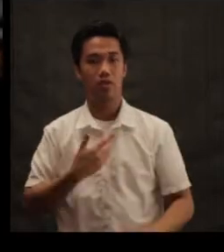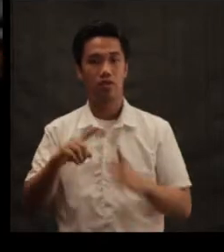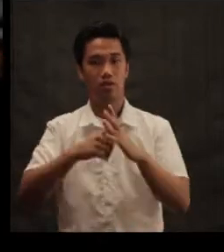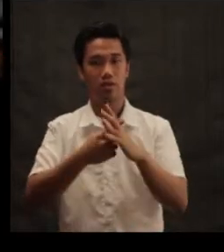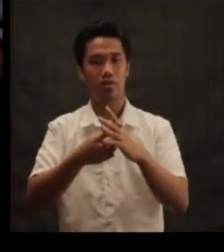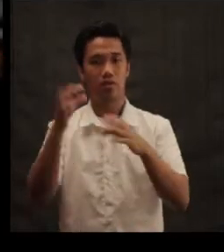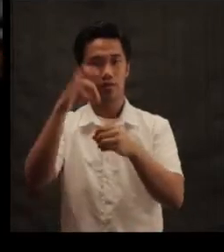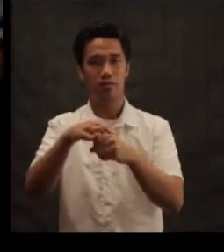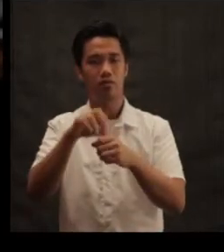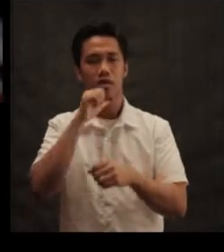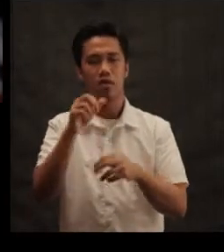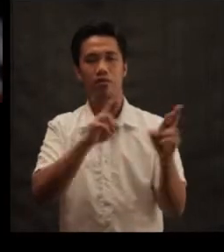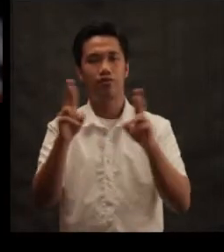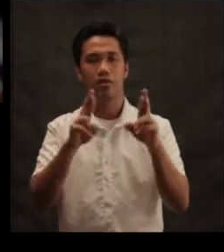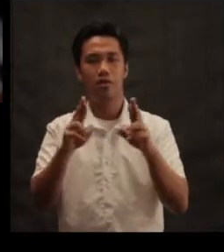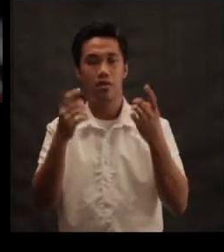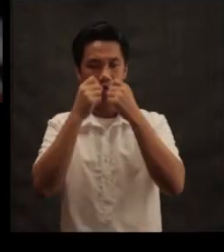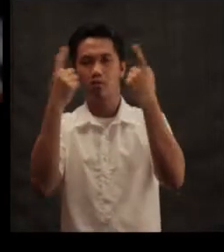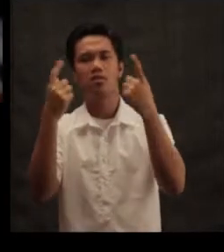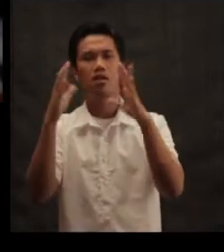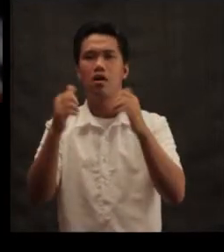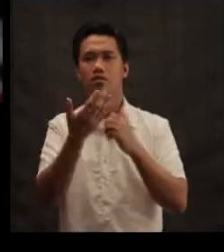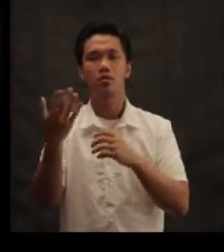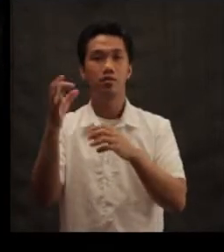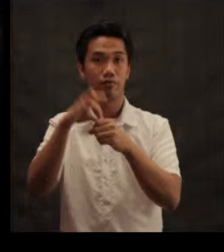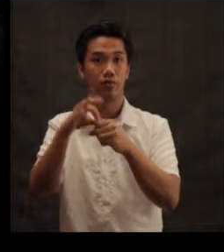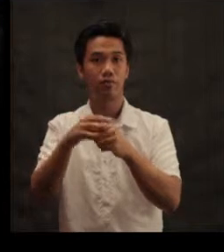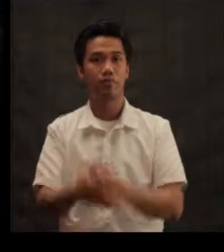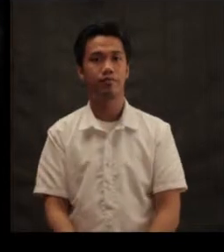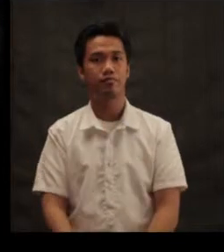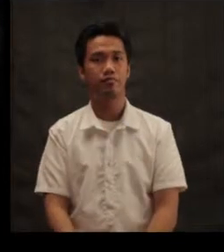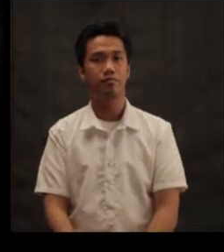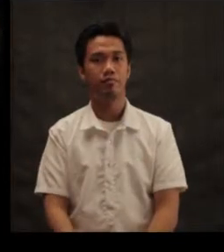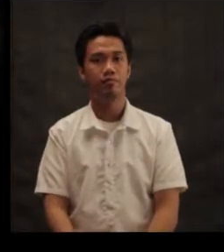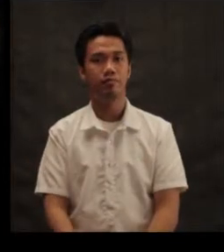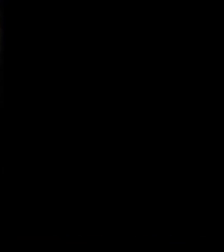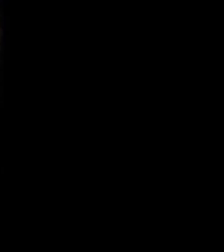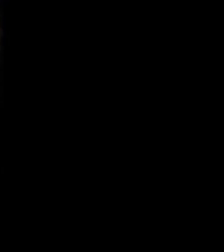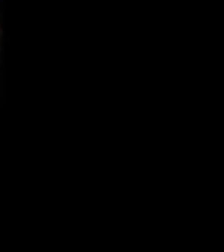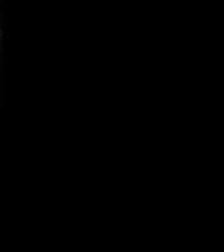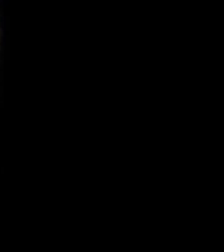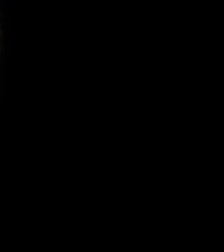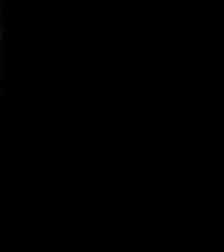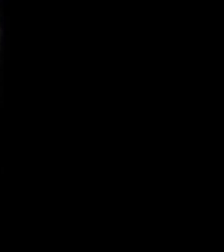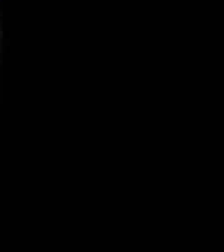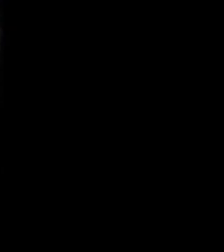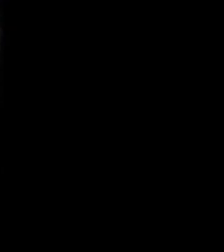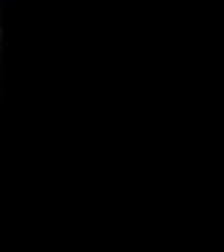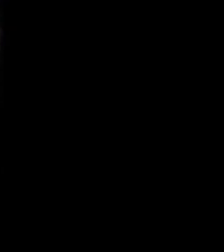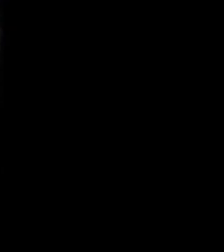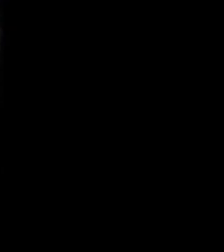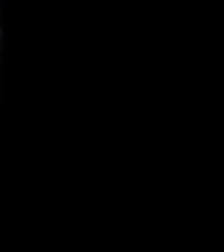when I started to vote, is not ready, and they were amazed. How will this person vote, no? There's a lack of awareness about persons with